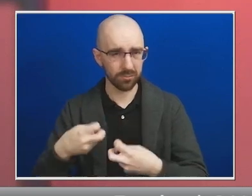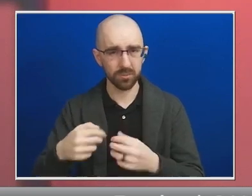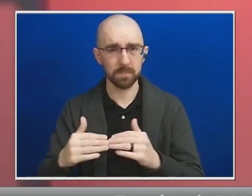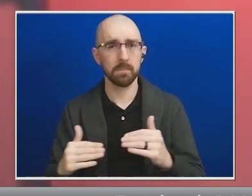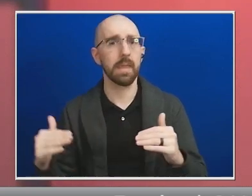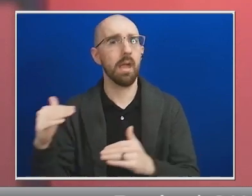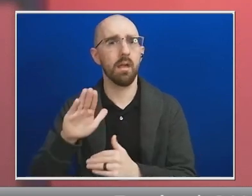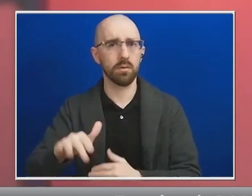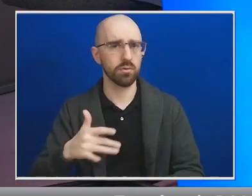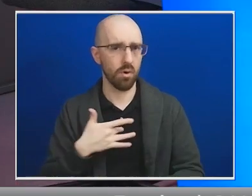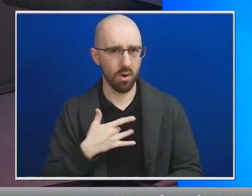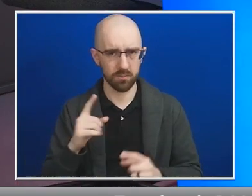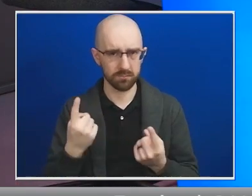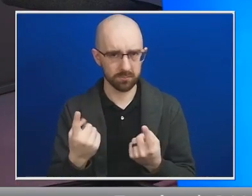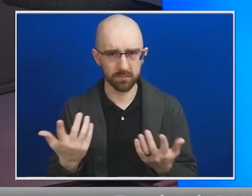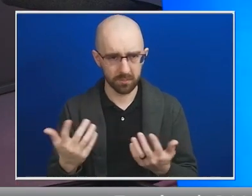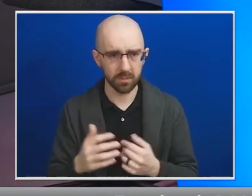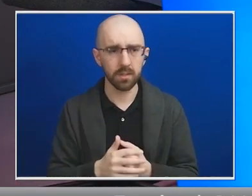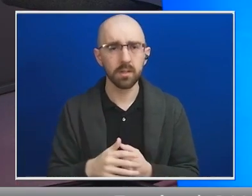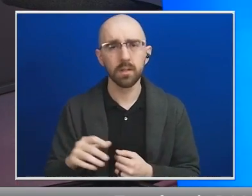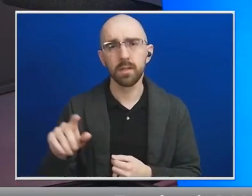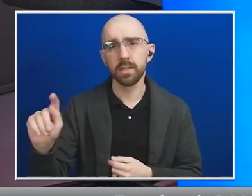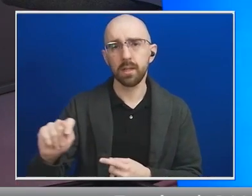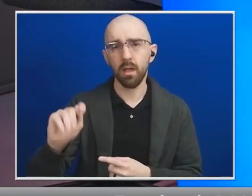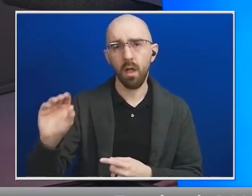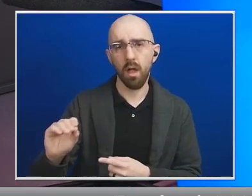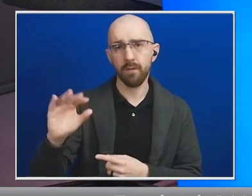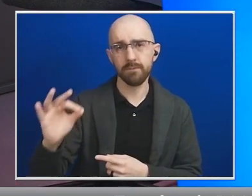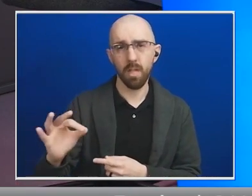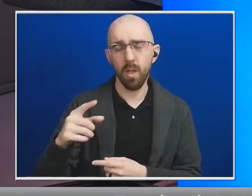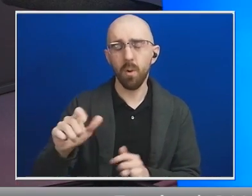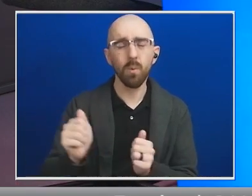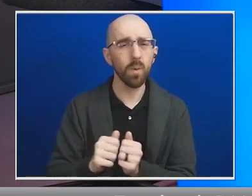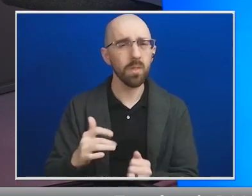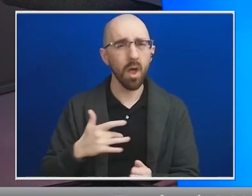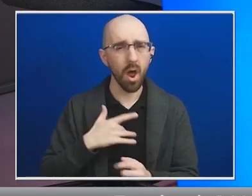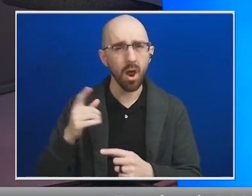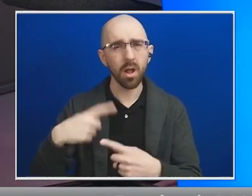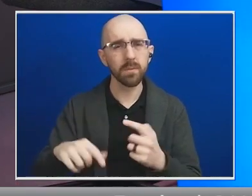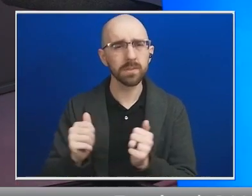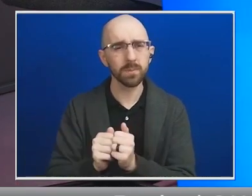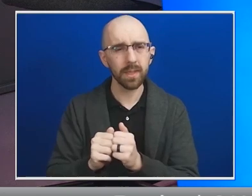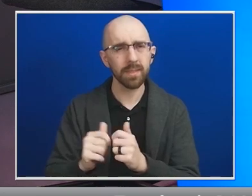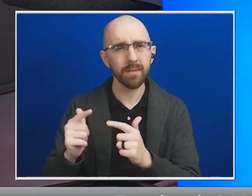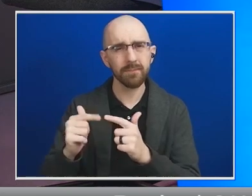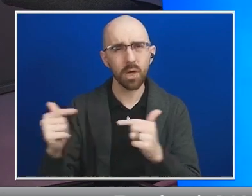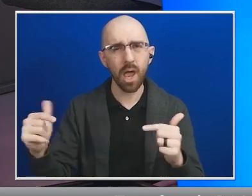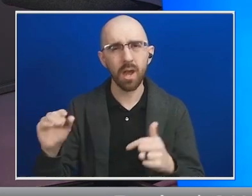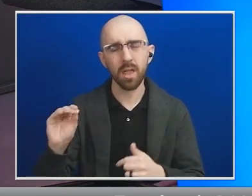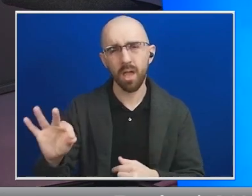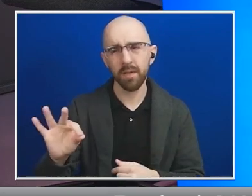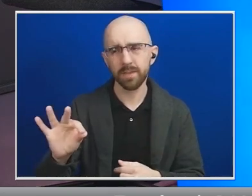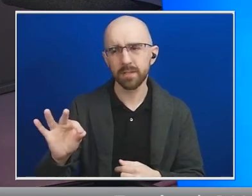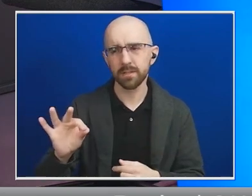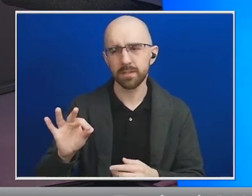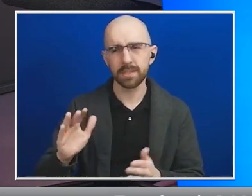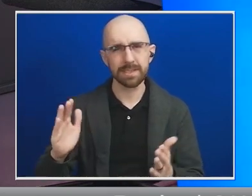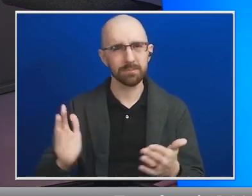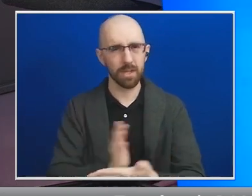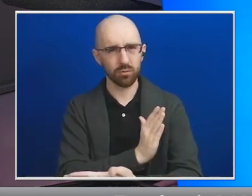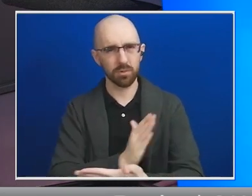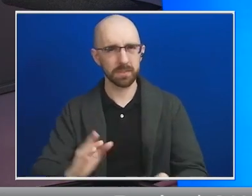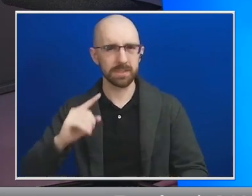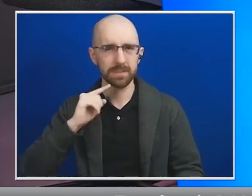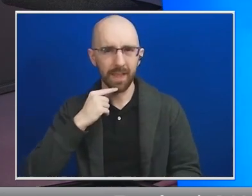And tetralogy of Fallot, just with the heart, comes with a variety of a spectrum of severities. And some people have